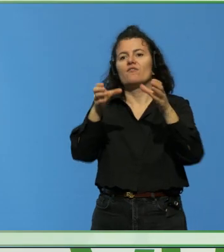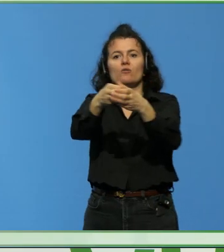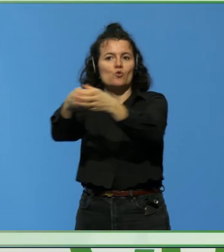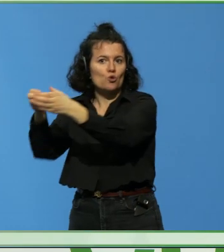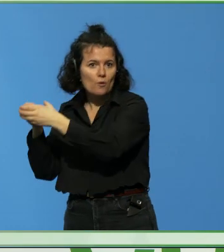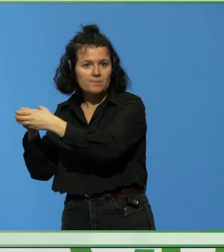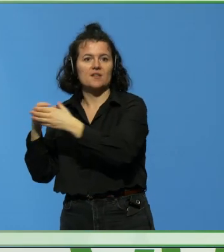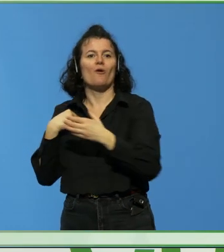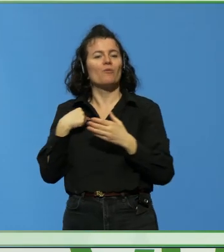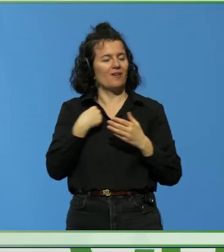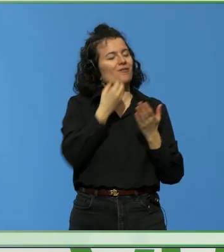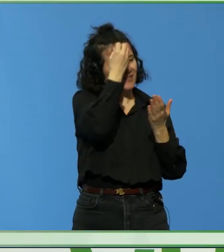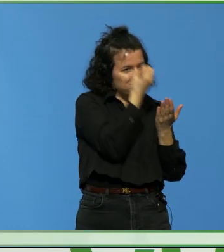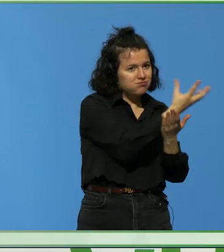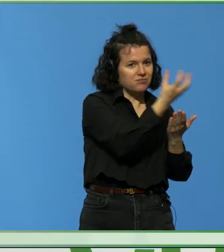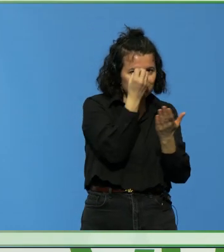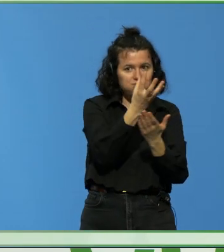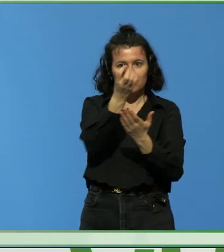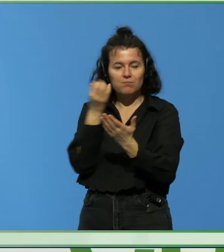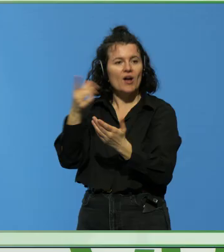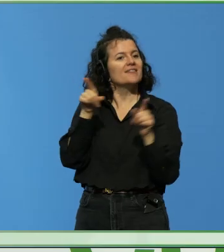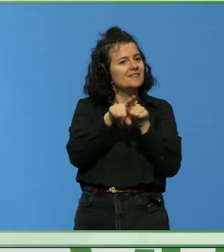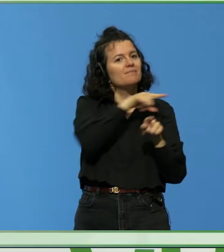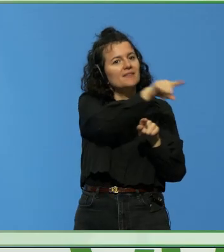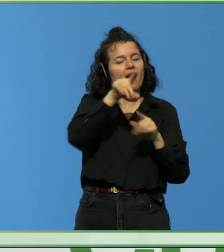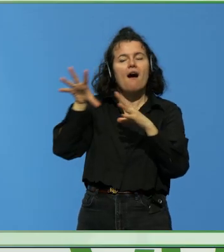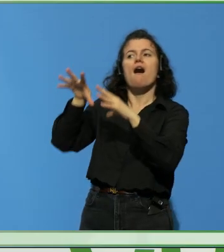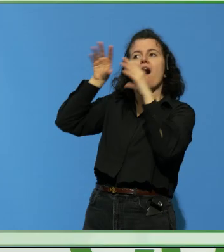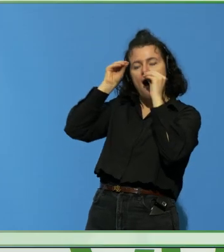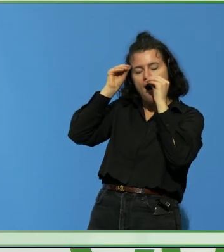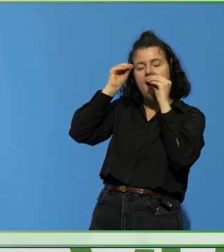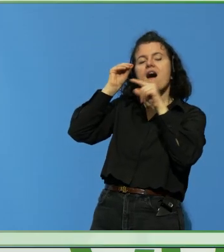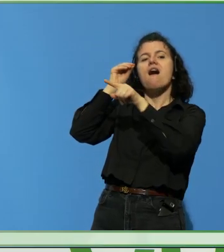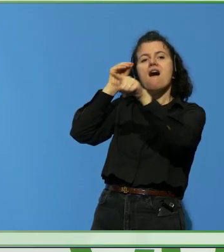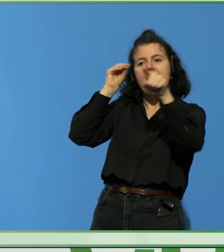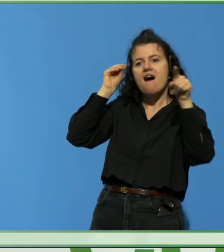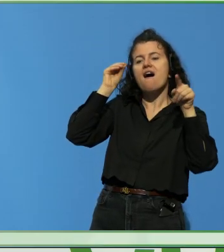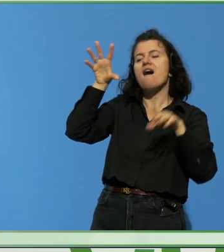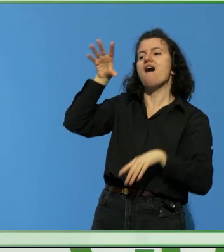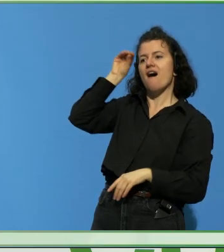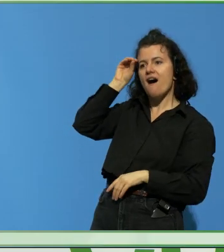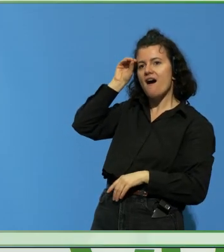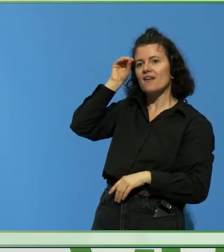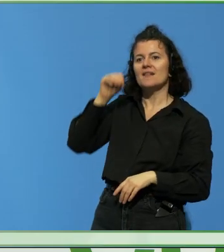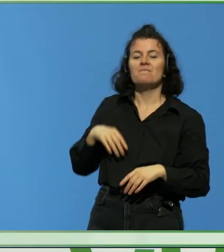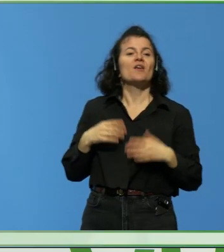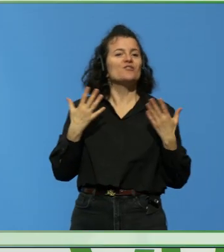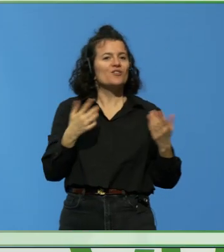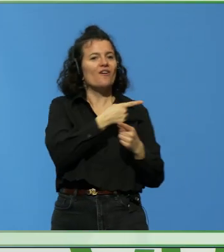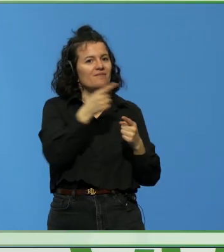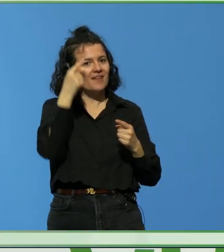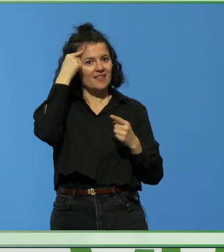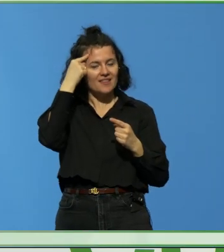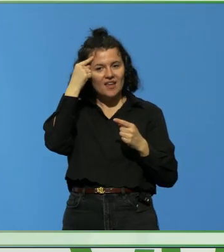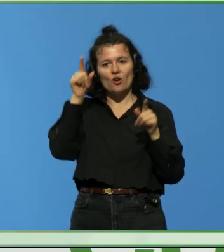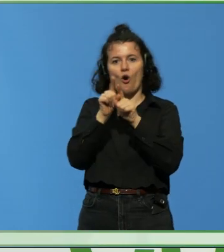these initiatives have really given us the opportunity to talk more about the technology facilitated